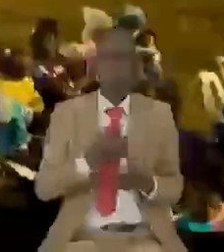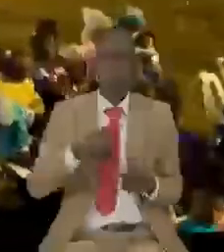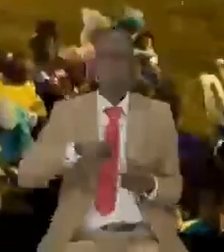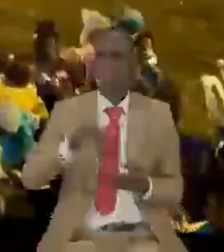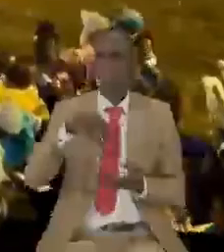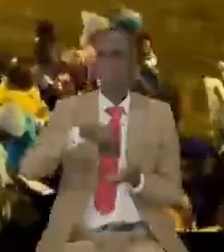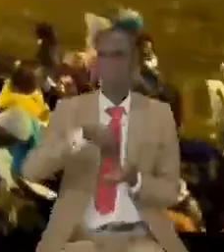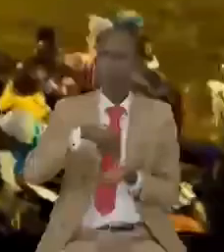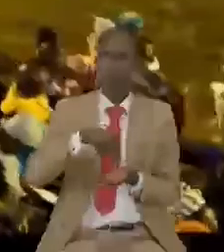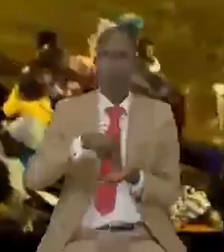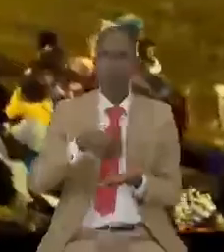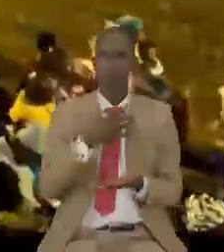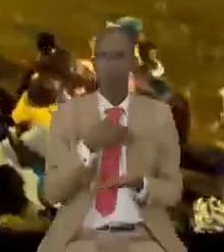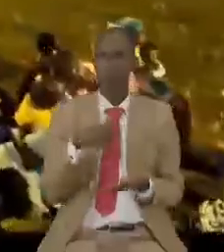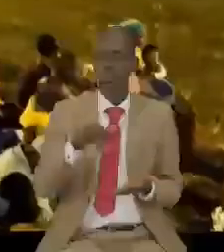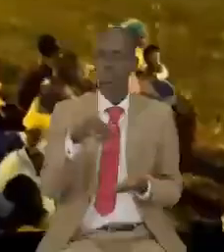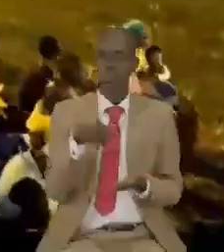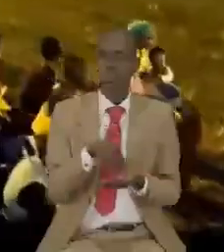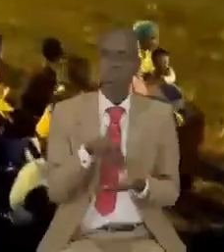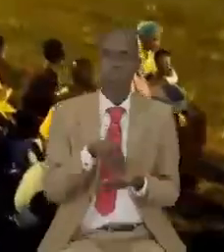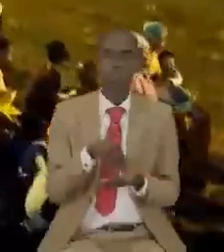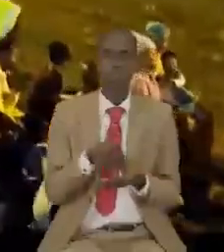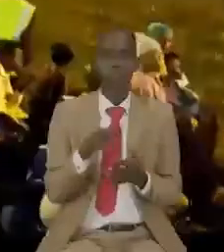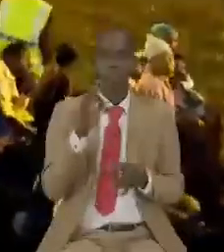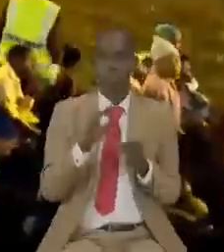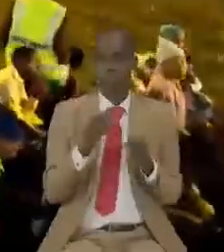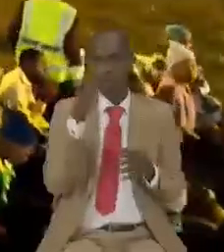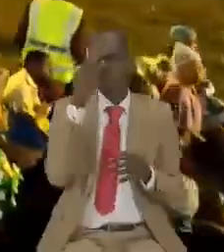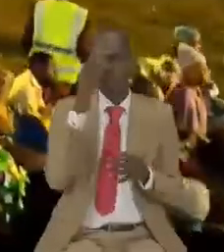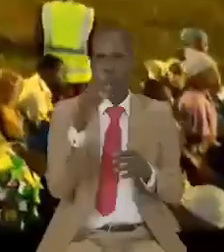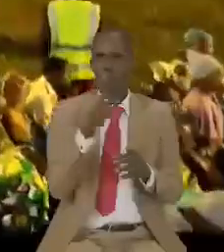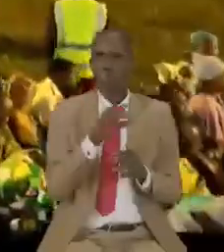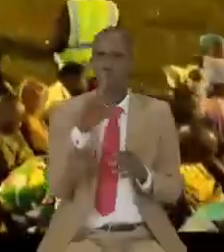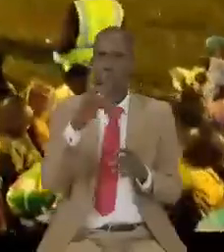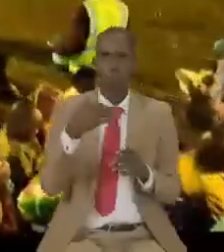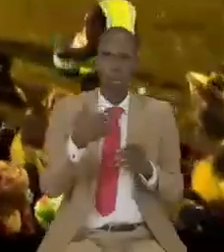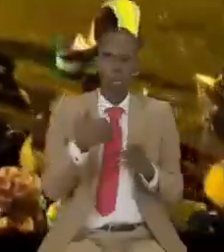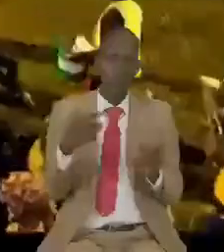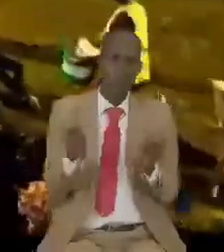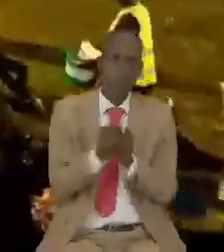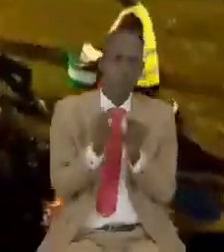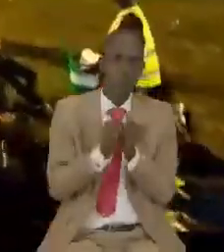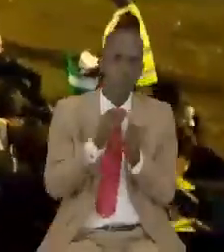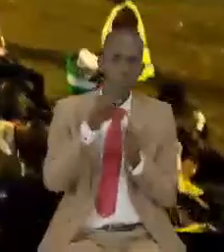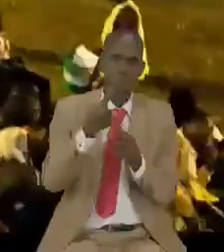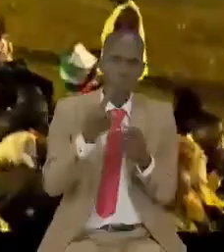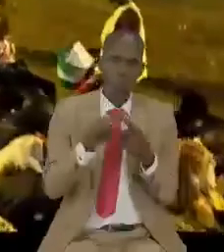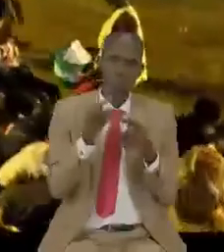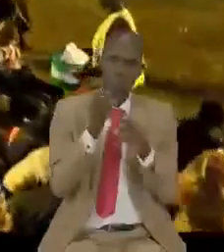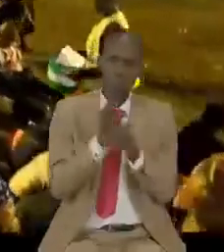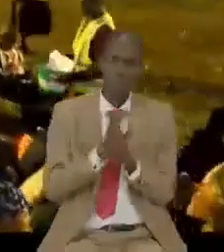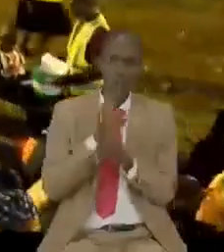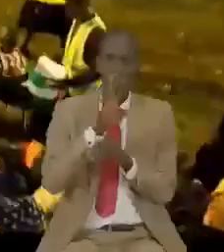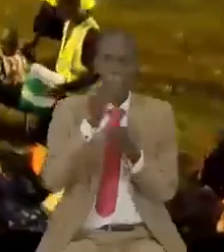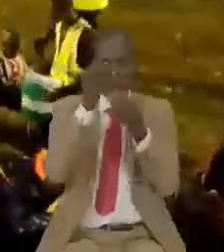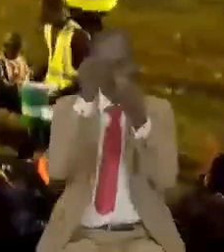your hand? They've not reached you. They've not attended to you. Stand and wave your hand.